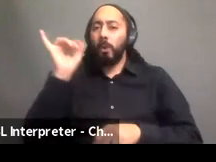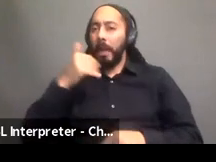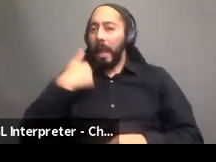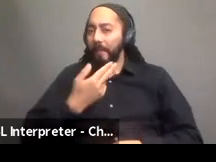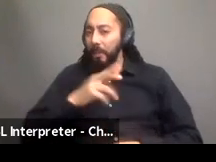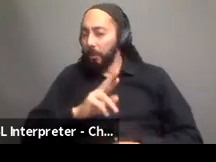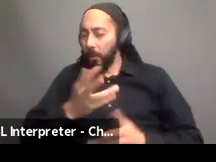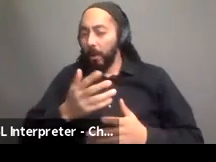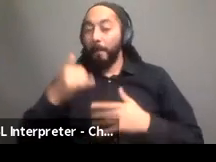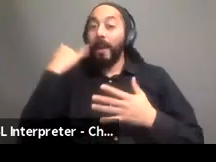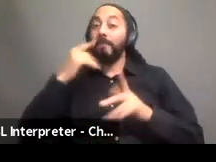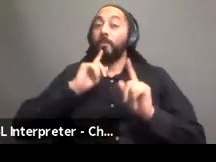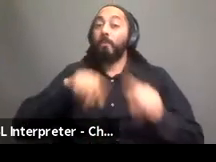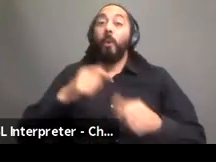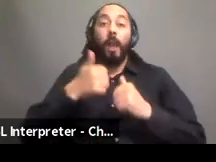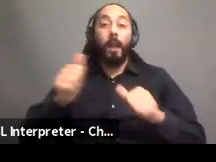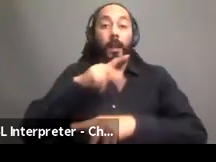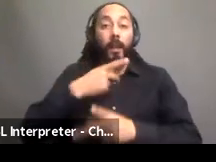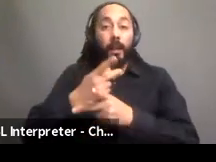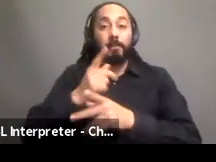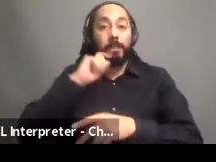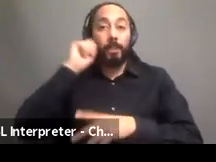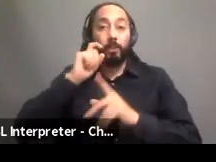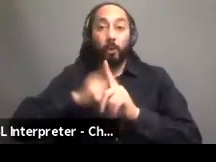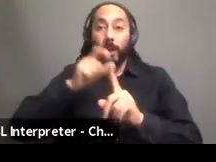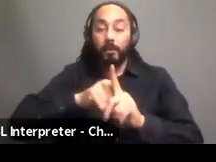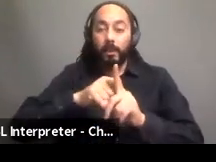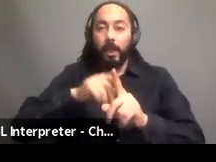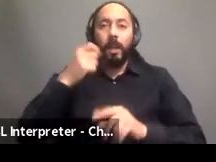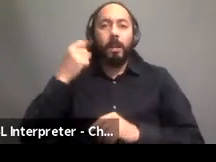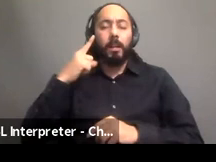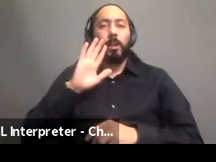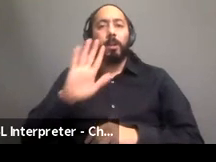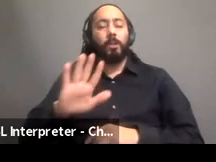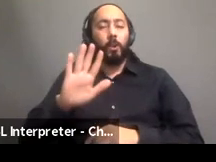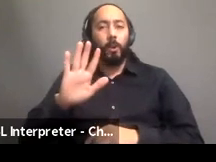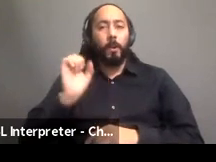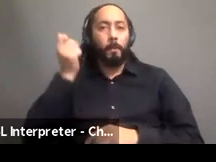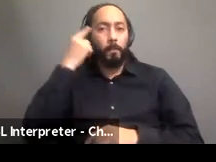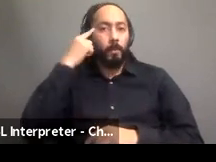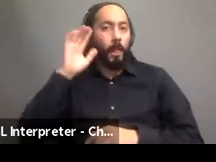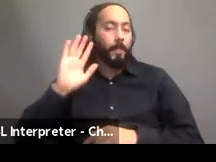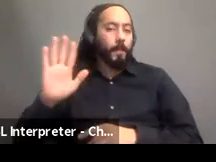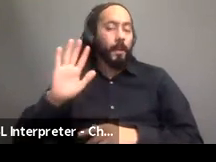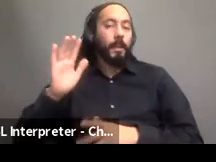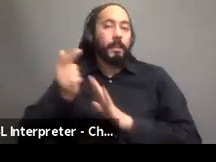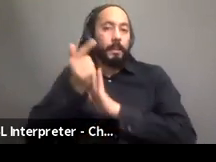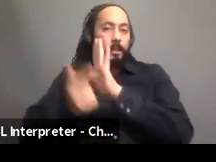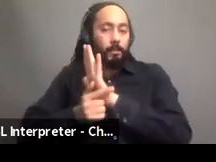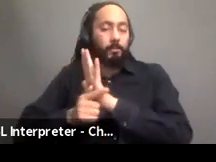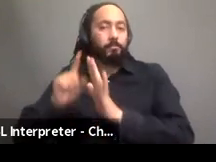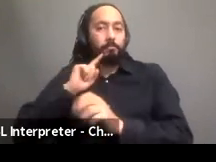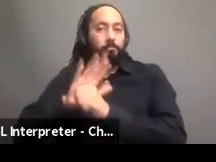report any kind of sexual harassment in the workplace, to understand what your employer's legal obligations are and what you might